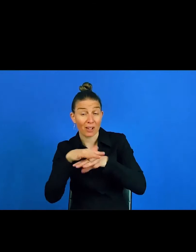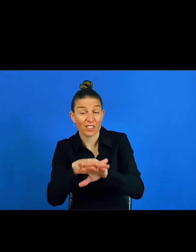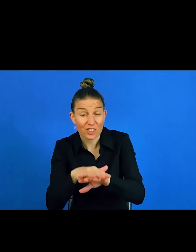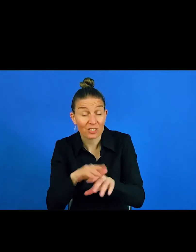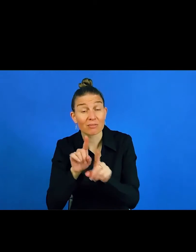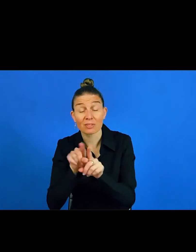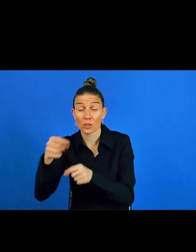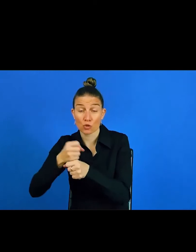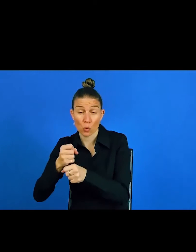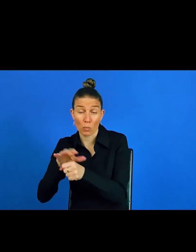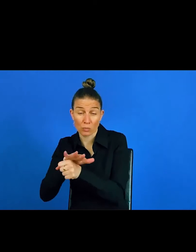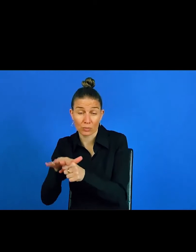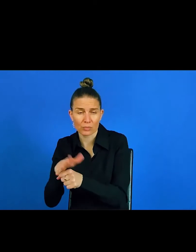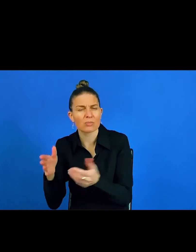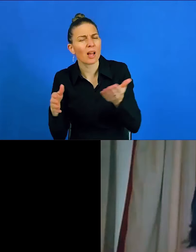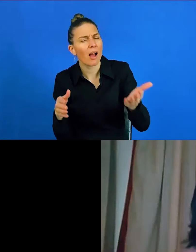environment?